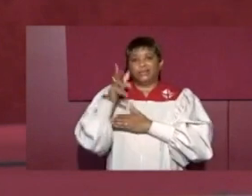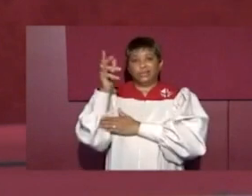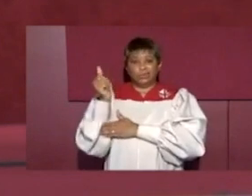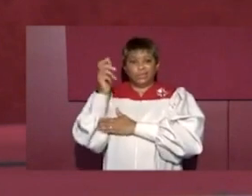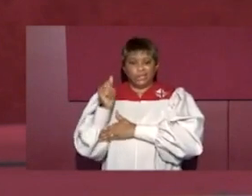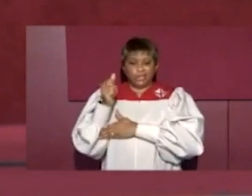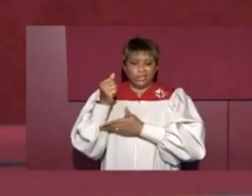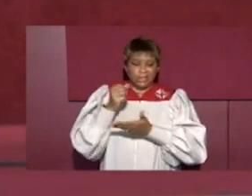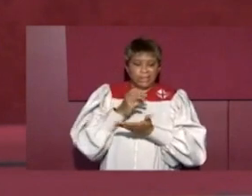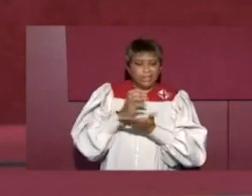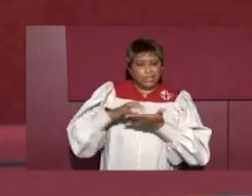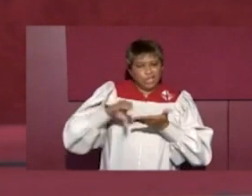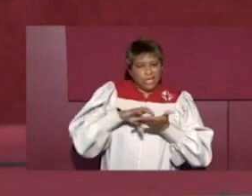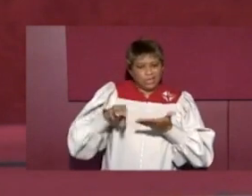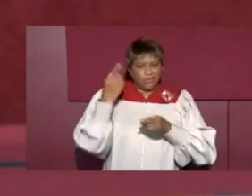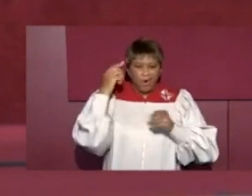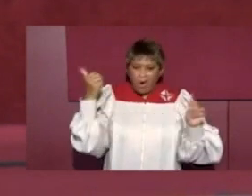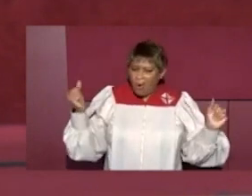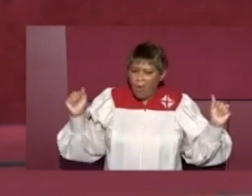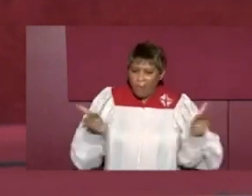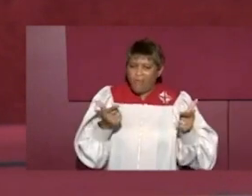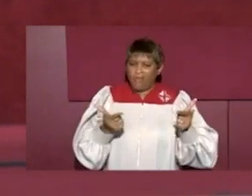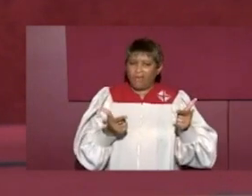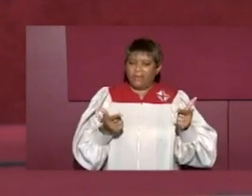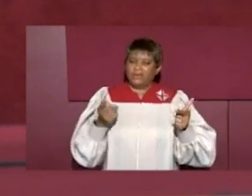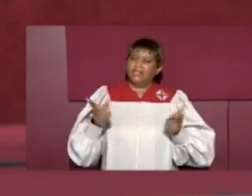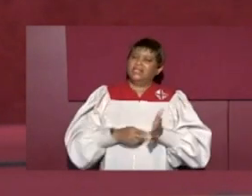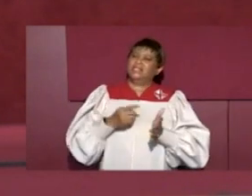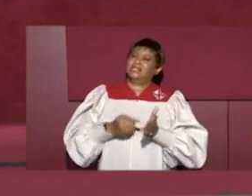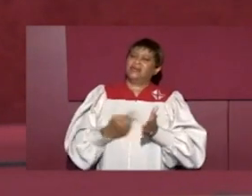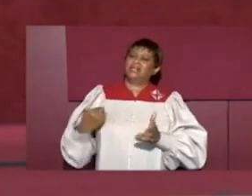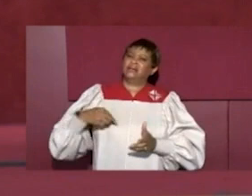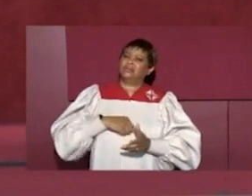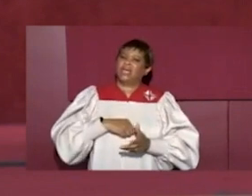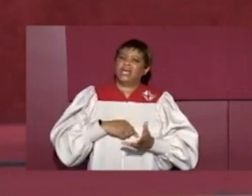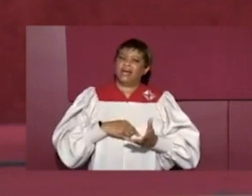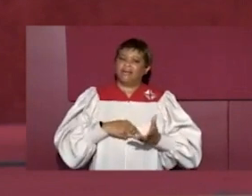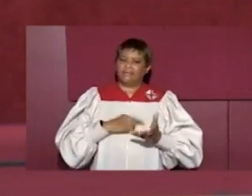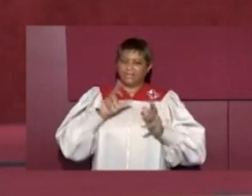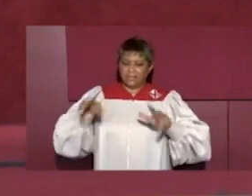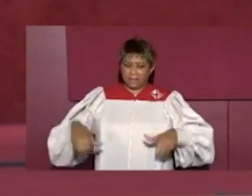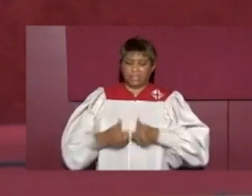now. Sometimes we have trouble forgiving whole institutions.